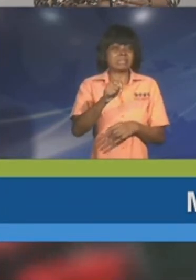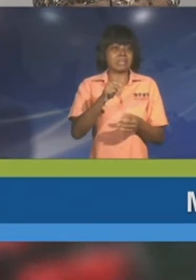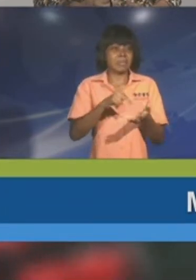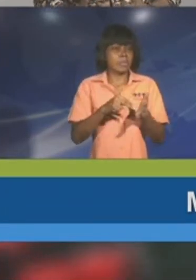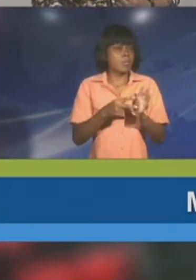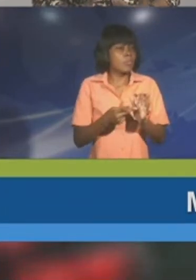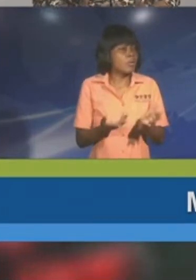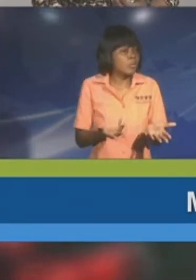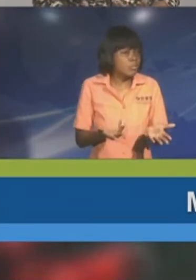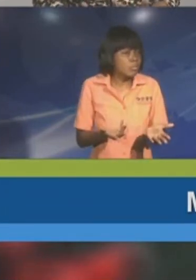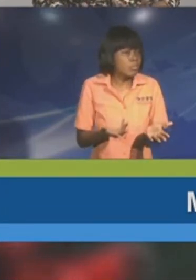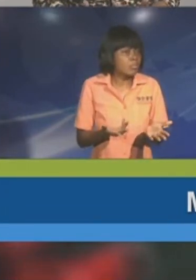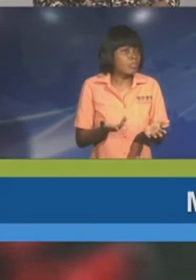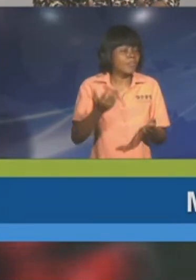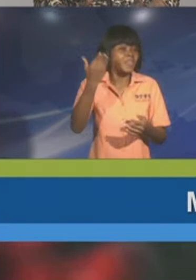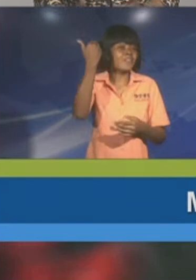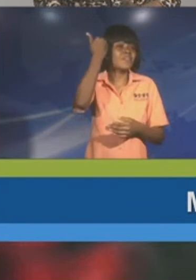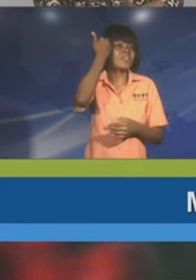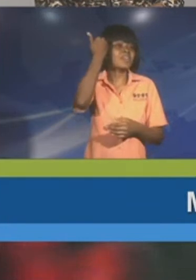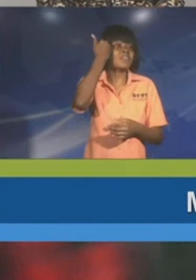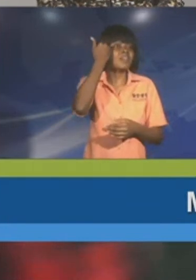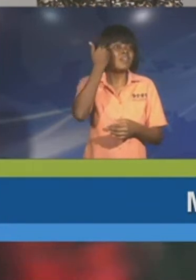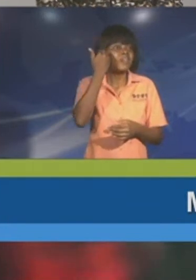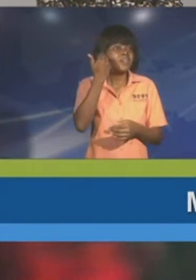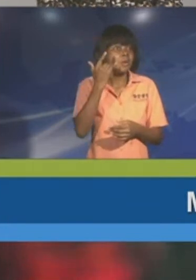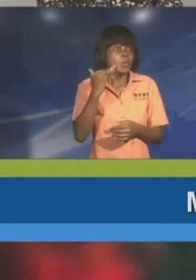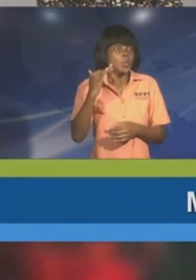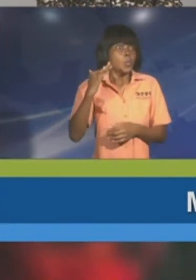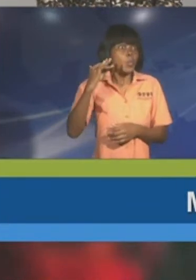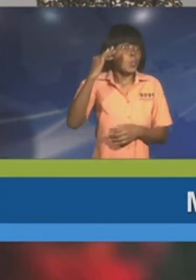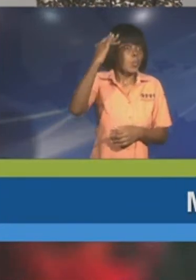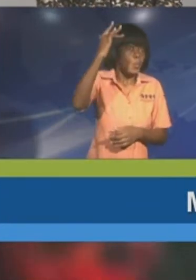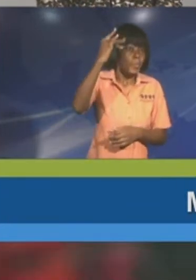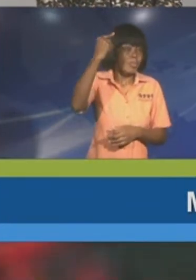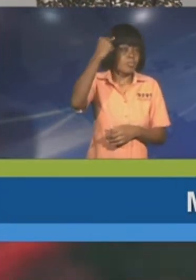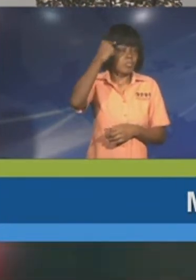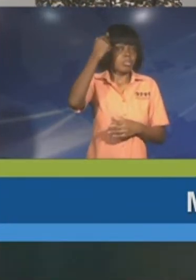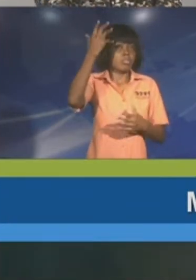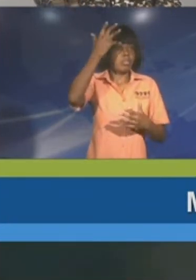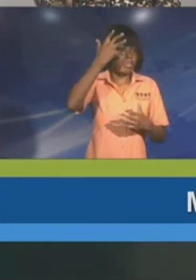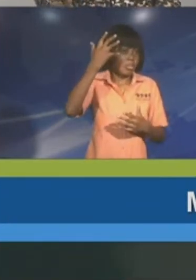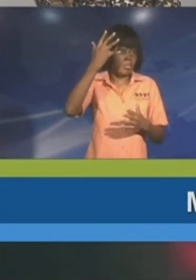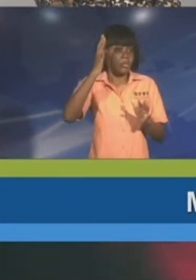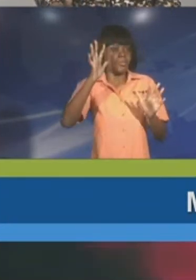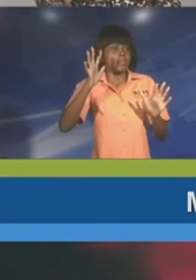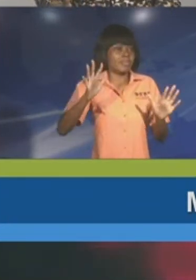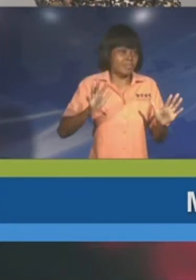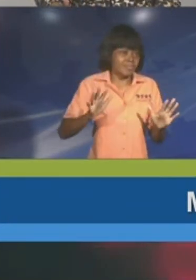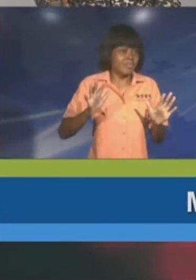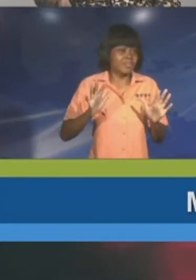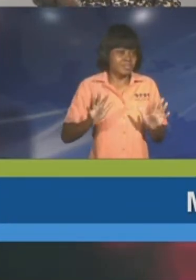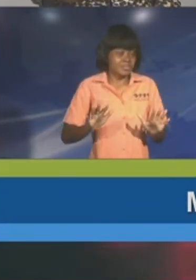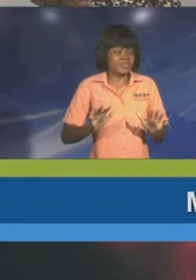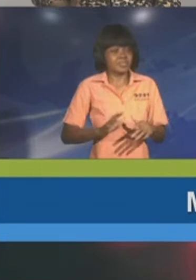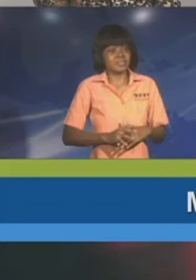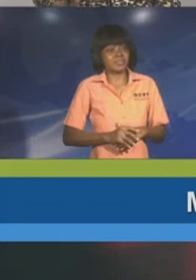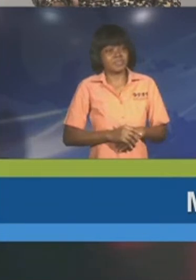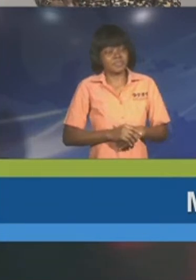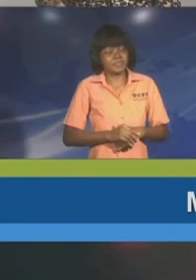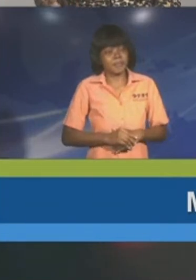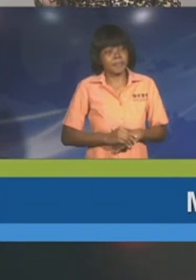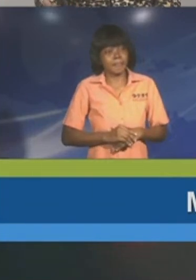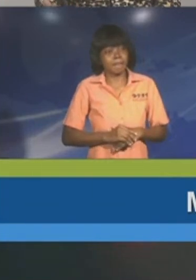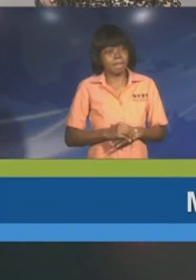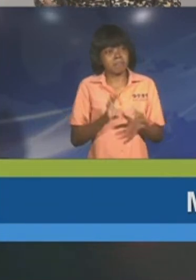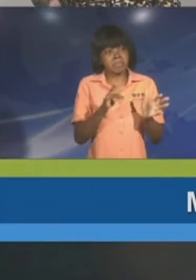blip, it sort of short circuits the brain and you have a fit with it. And usually they find the viruses also makes a